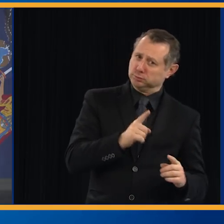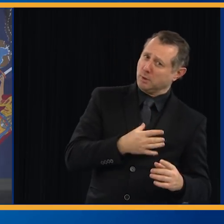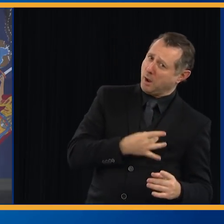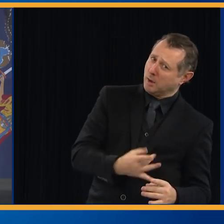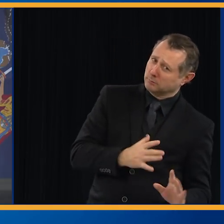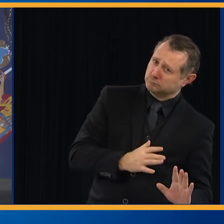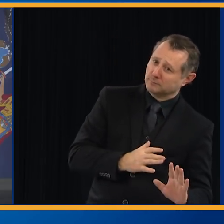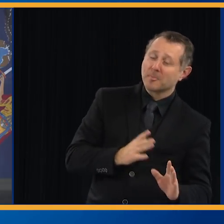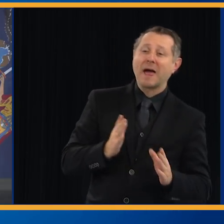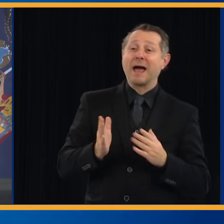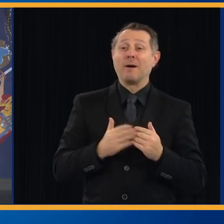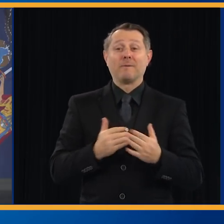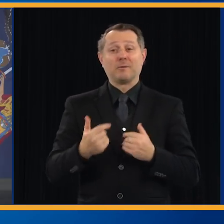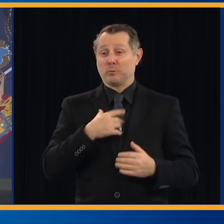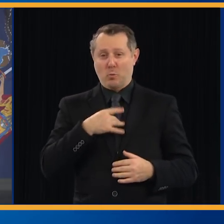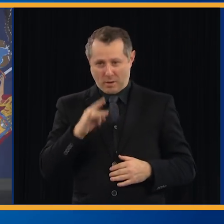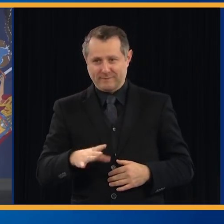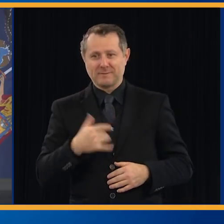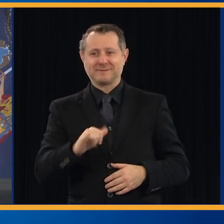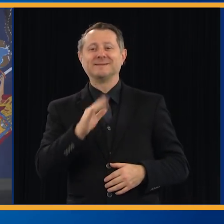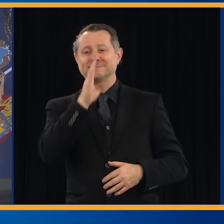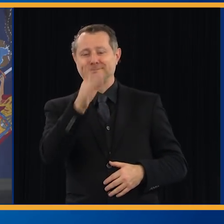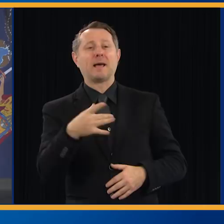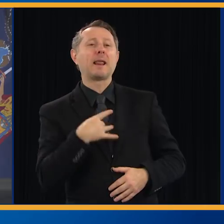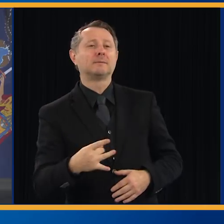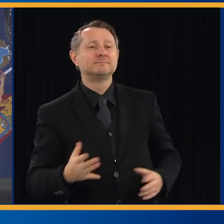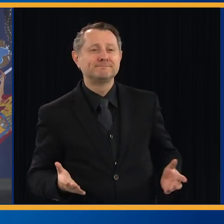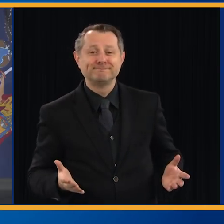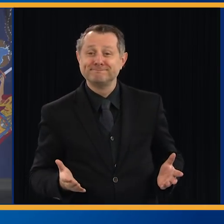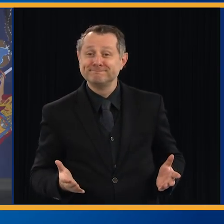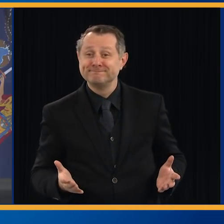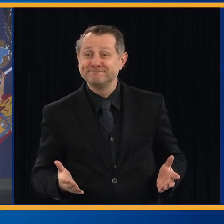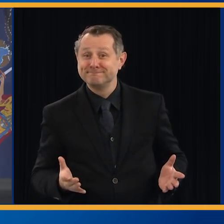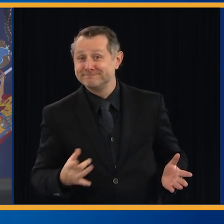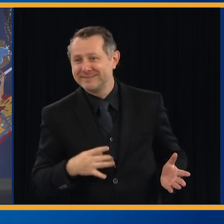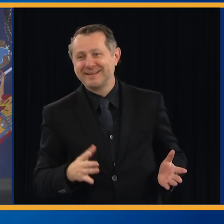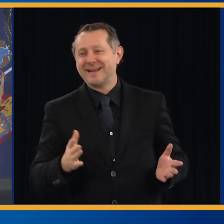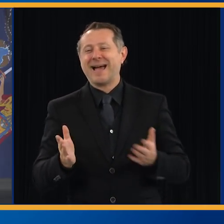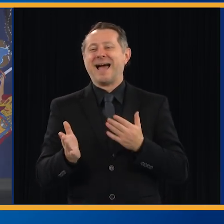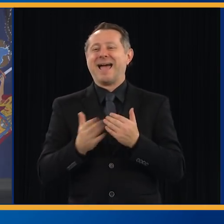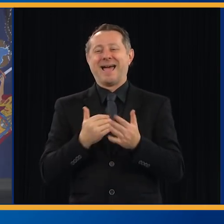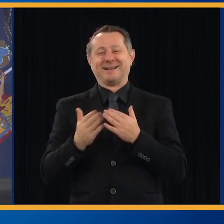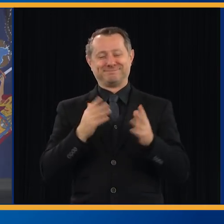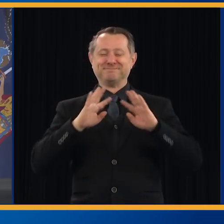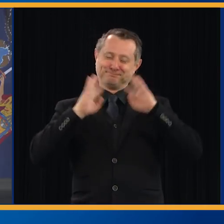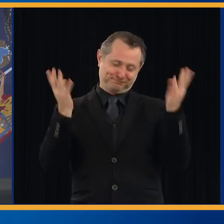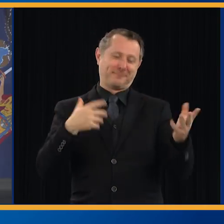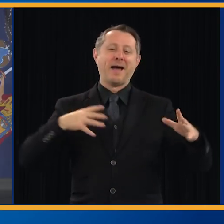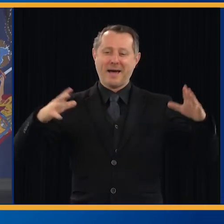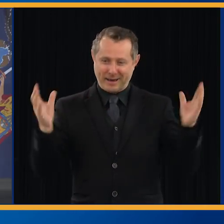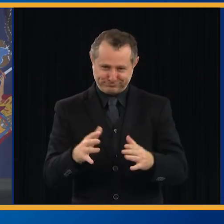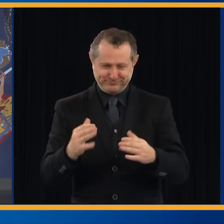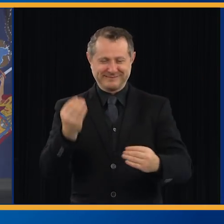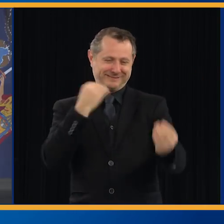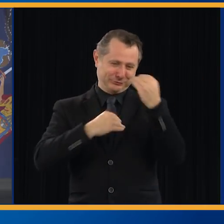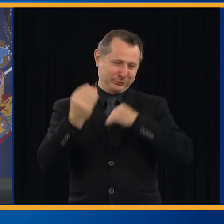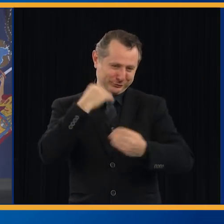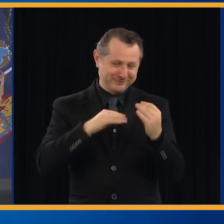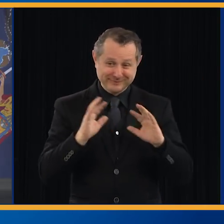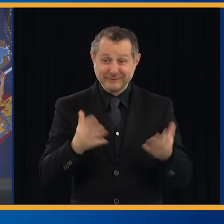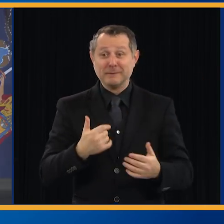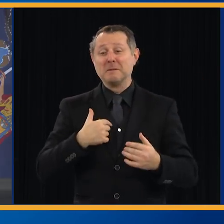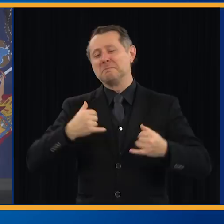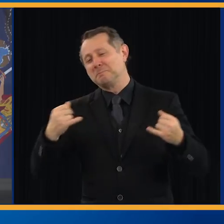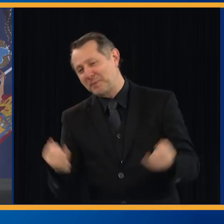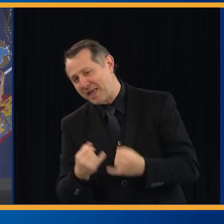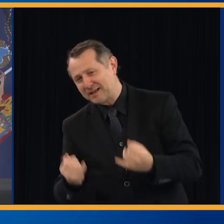the answer can only be that I like the boyfriend. But we're going to be at dinner with the boyfriend, and we're going to have our spaghetti and